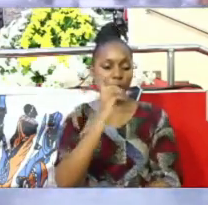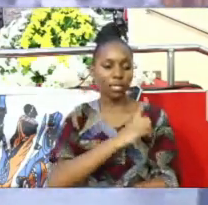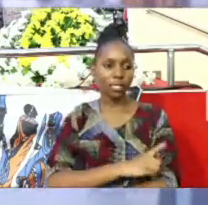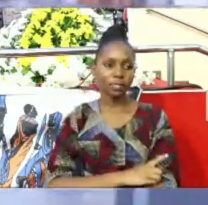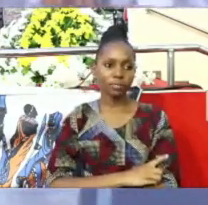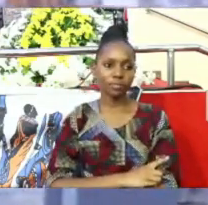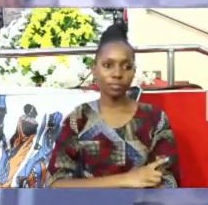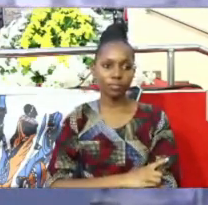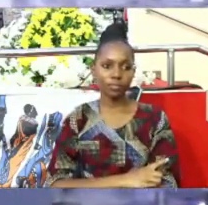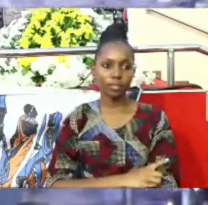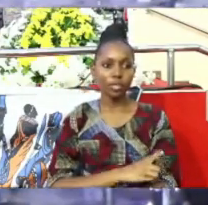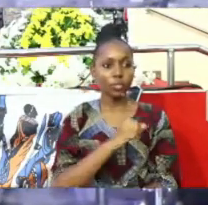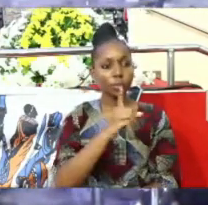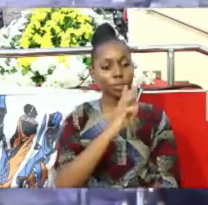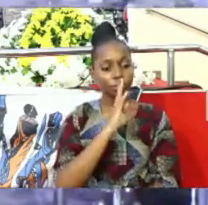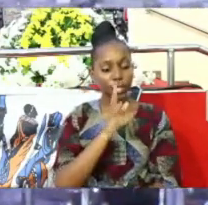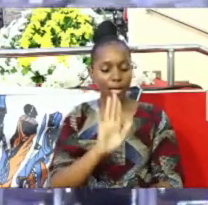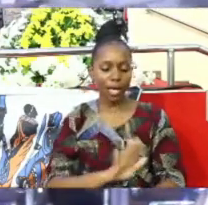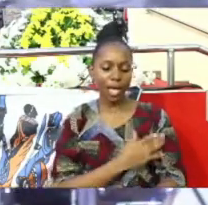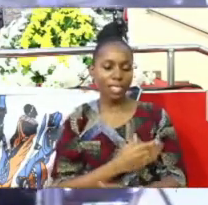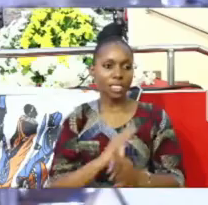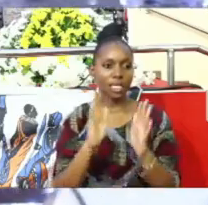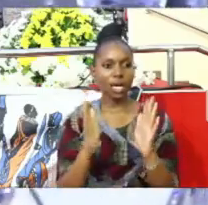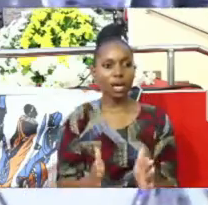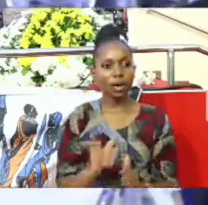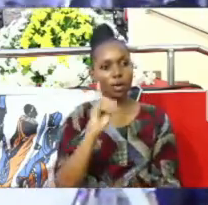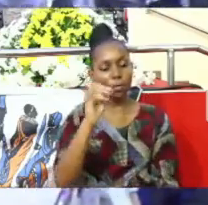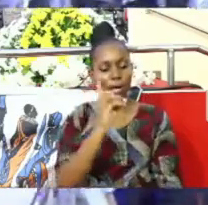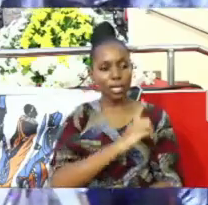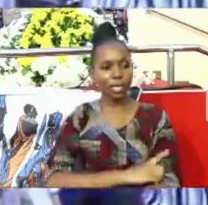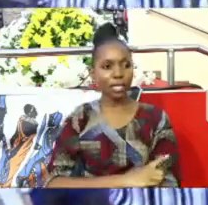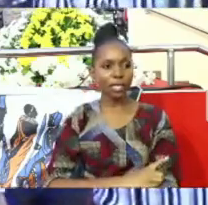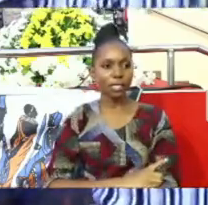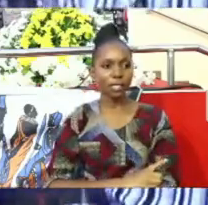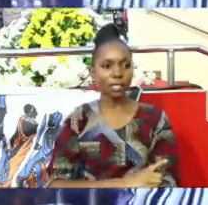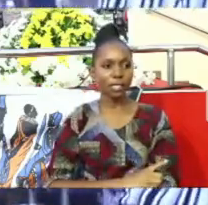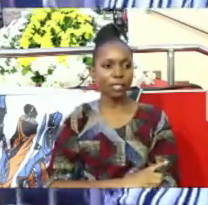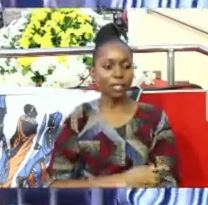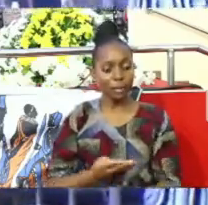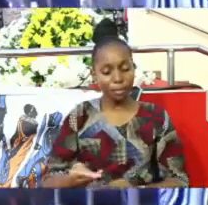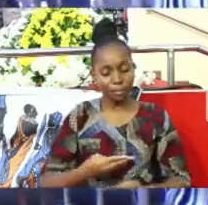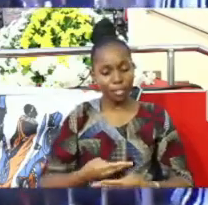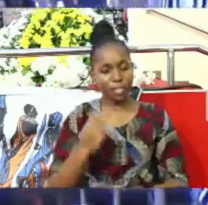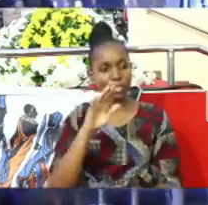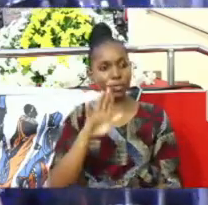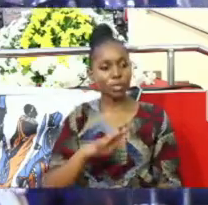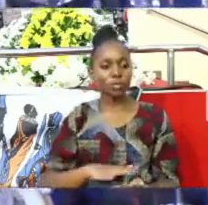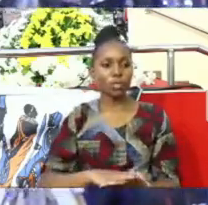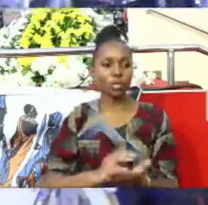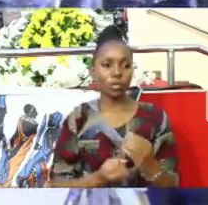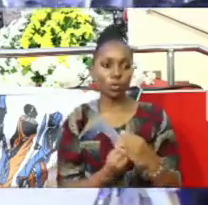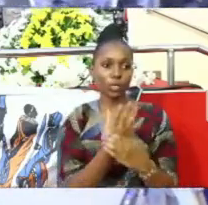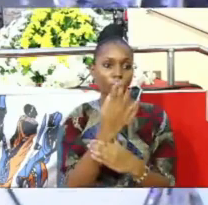Siku moja. You will be a singer. Unaweza kuwa utakuwa mwimbaji. One day. Siku moja. That business will look for you. Biashara itakutafuta. In the